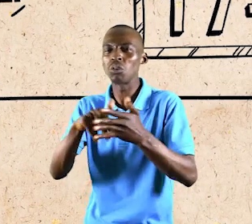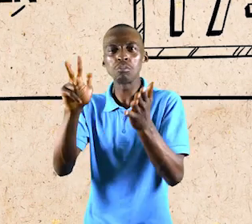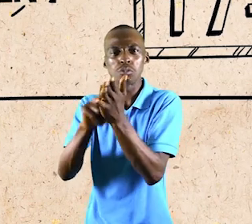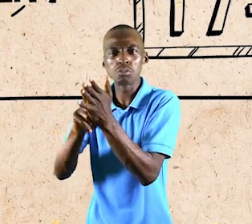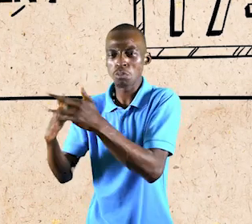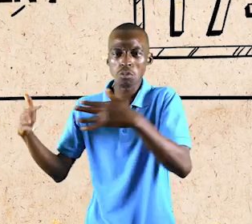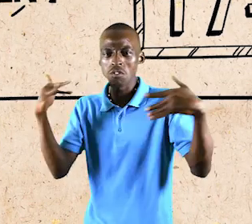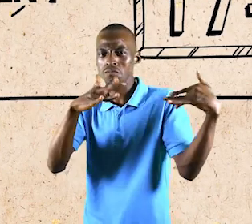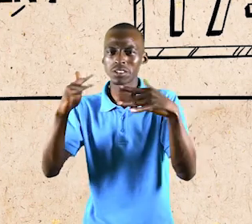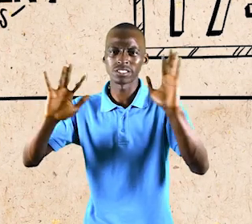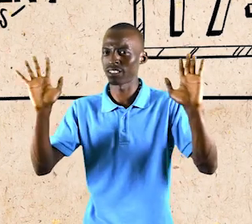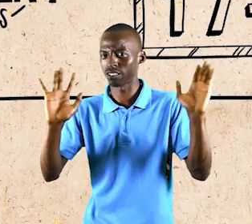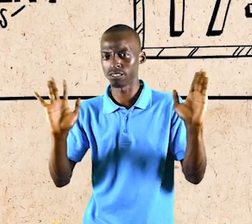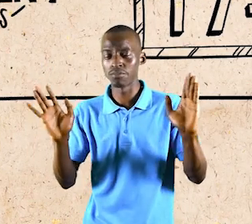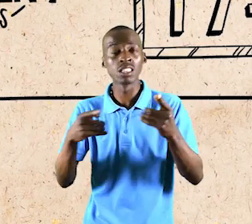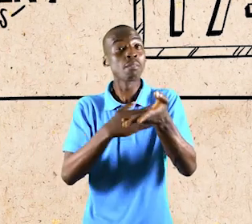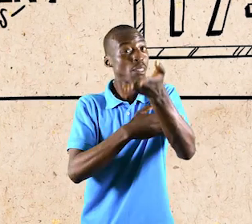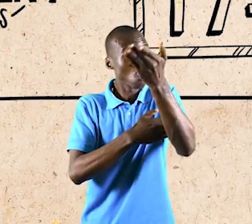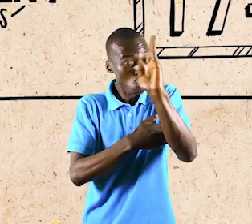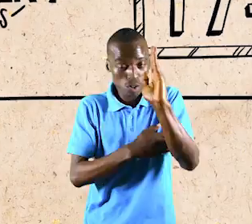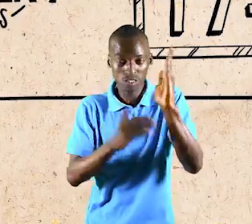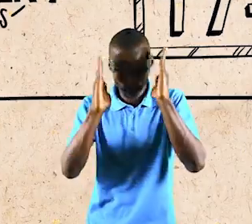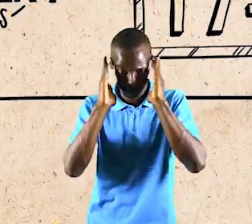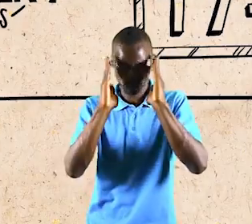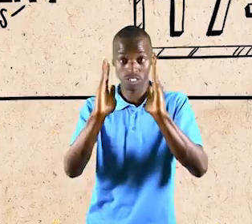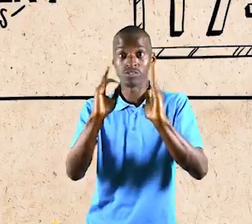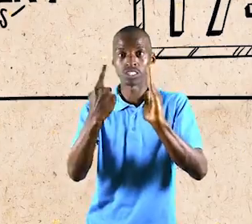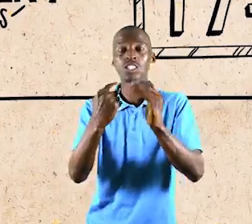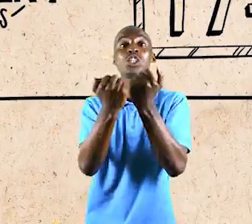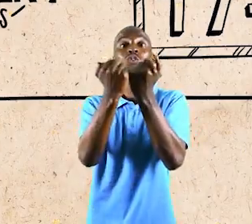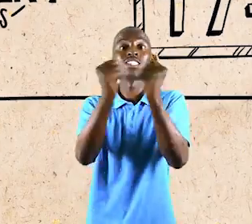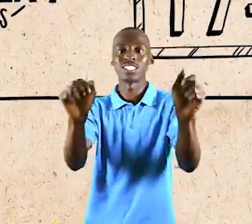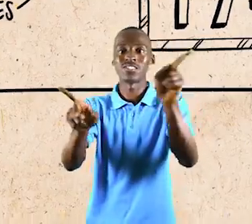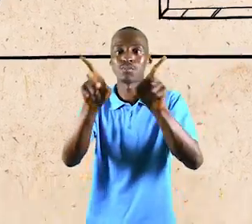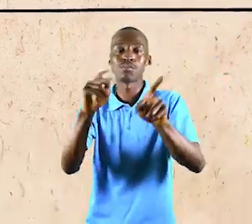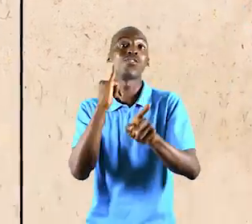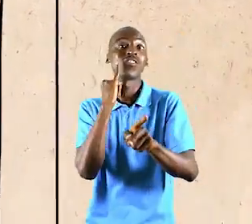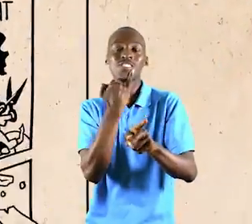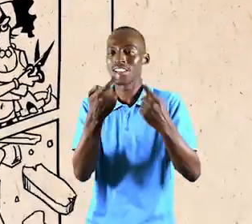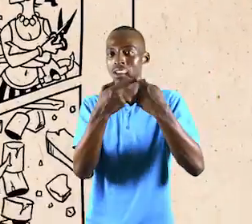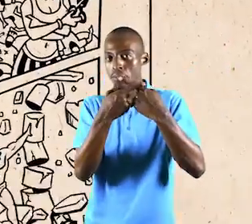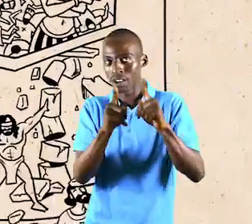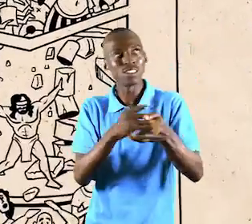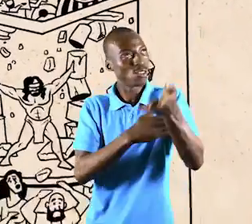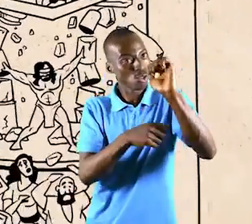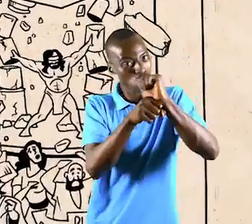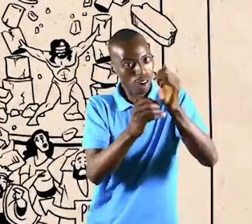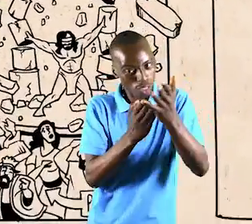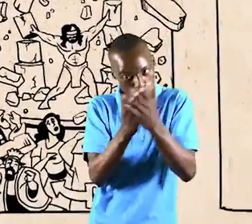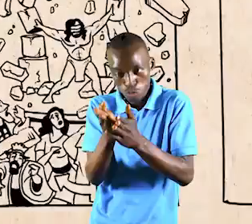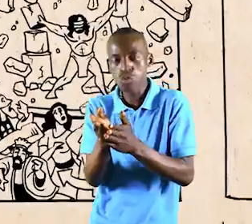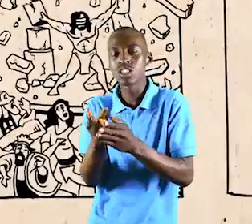even any of their decisions. God is committed first and foremost to saving his people, but all he has to work with is